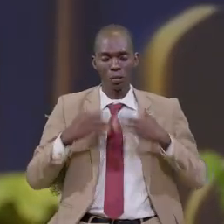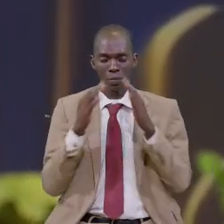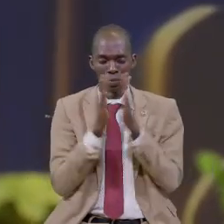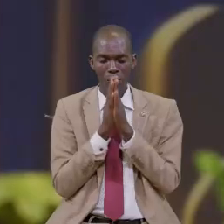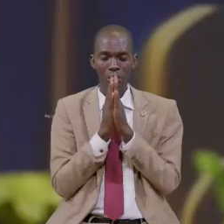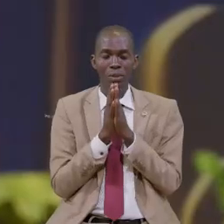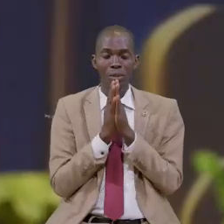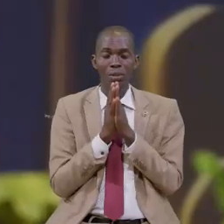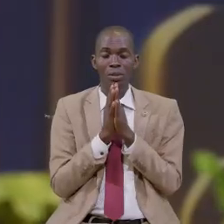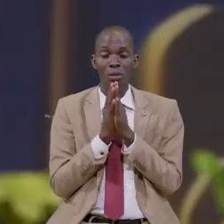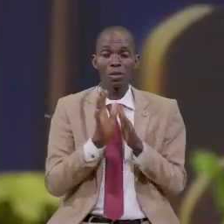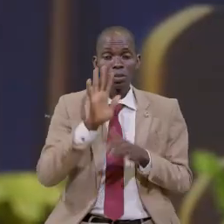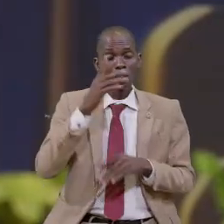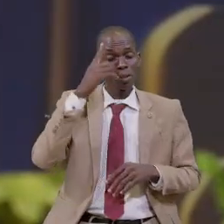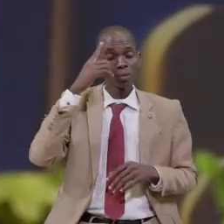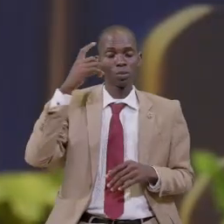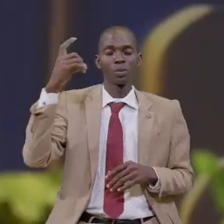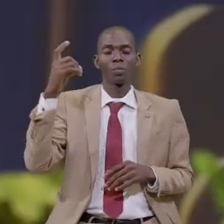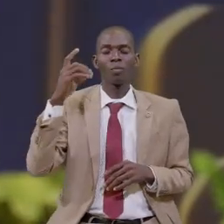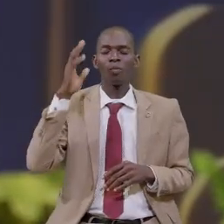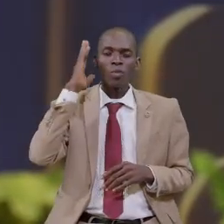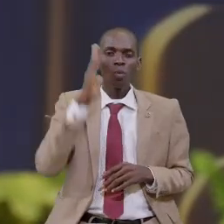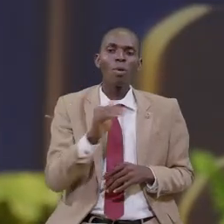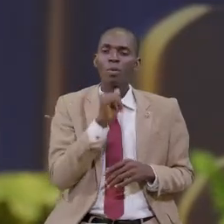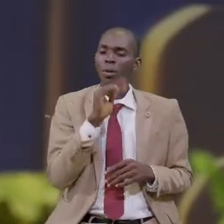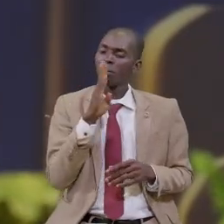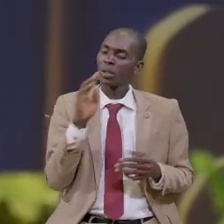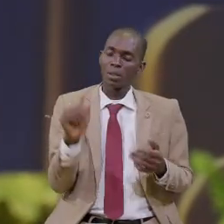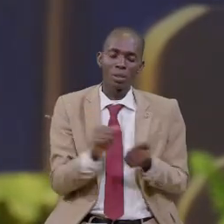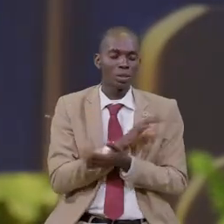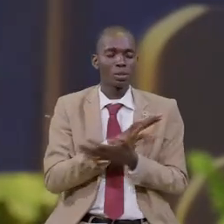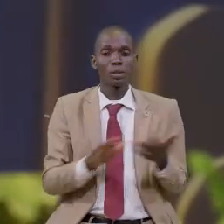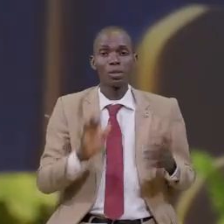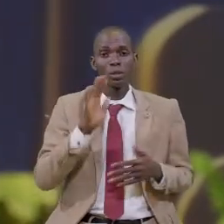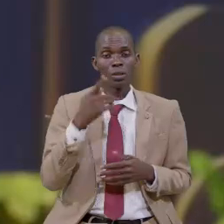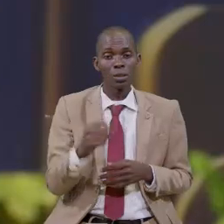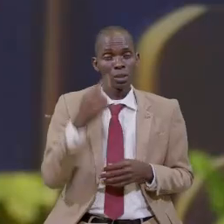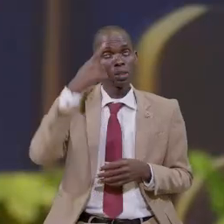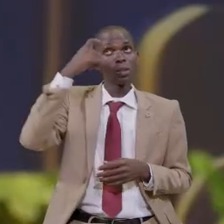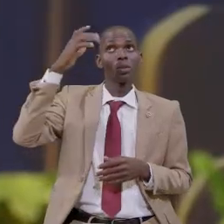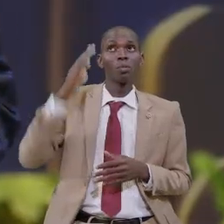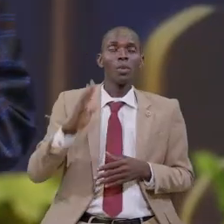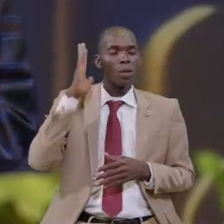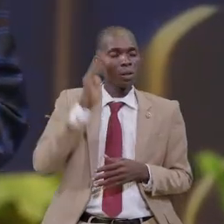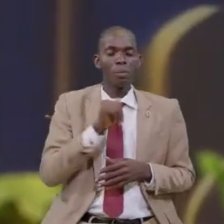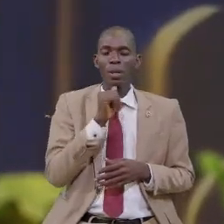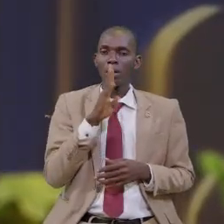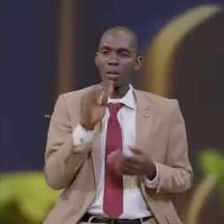Your dreamer will not perish. The dreamer will not perish.